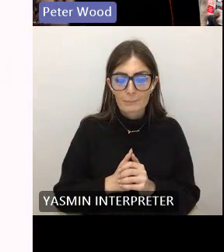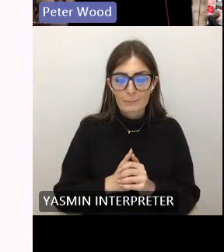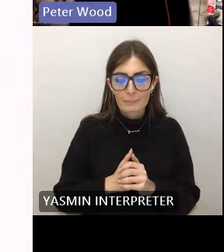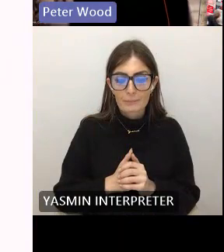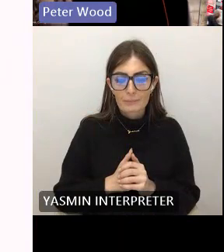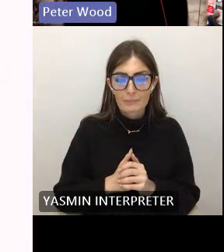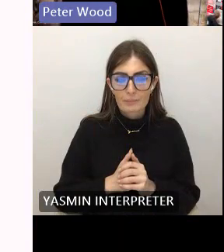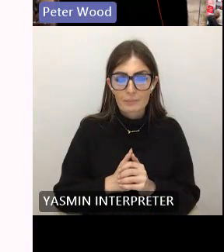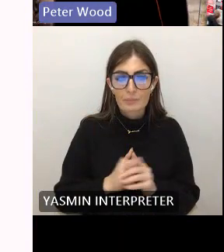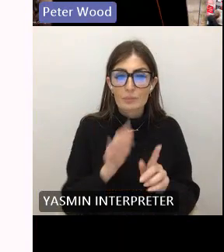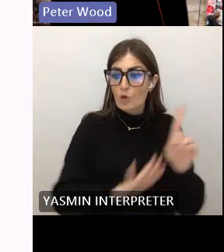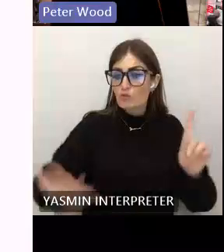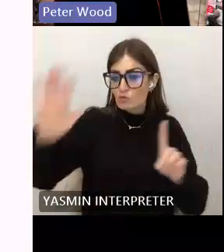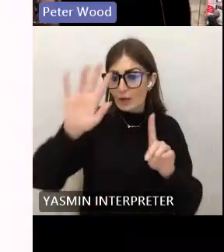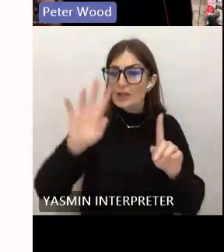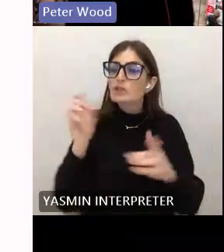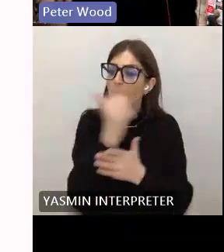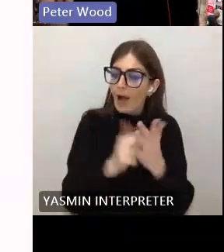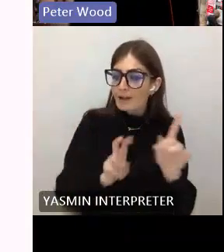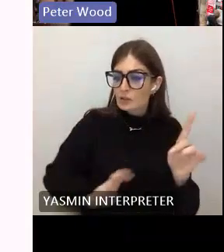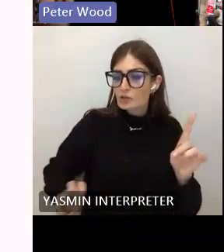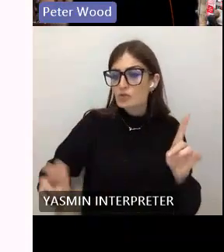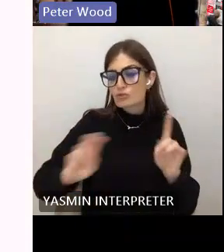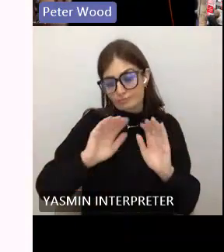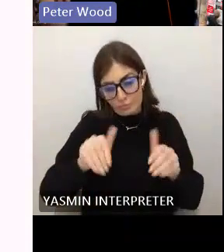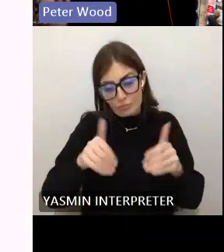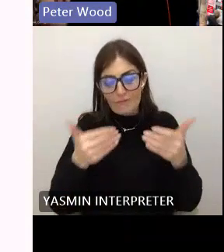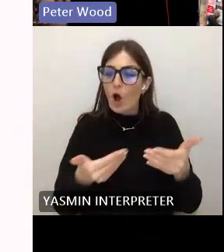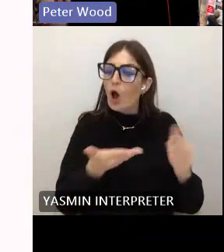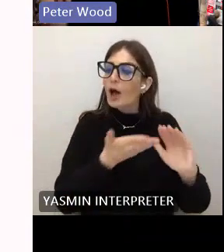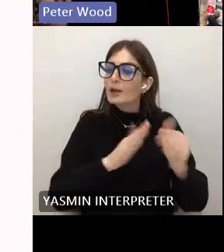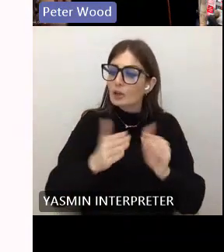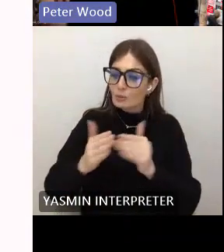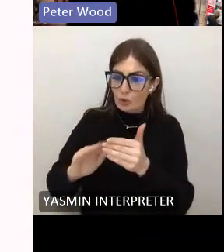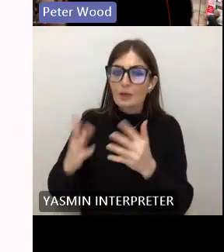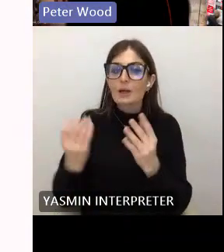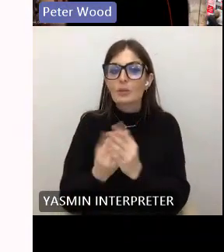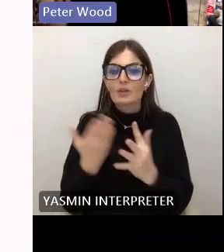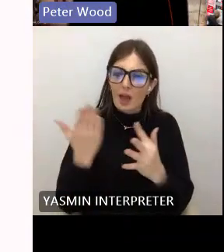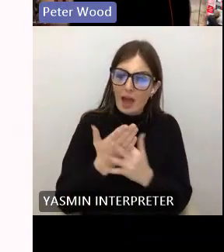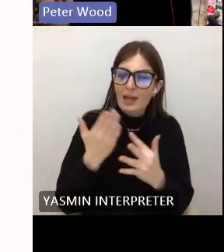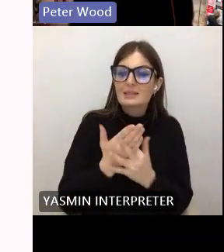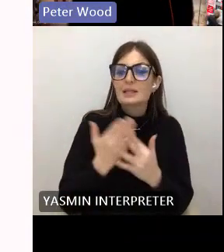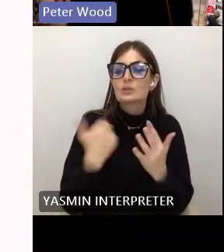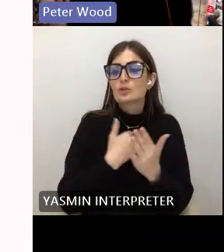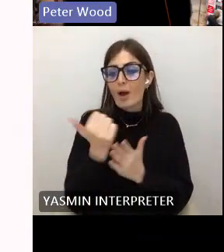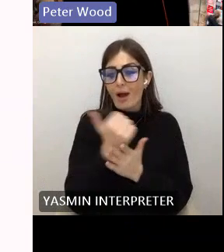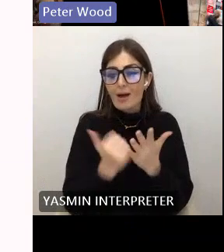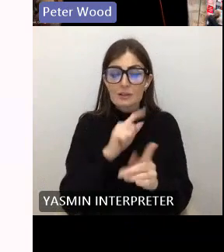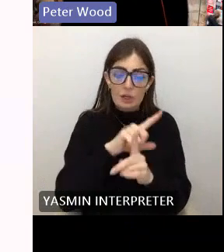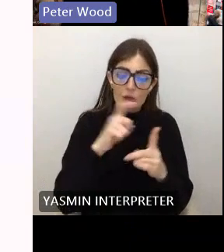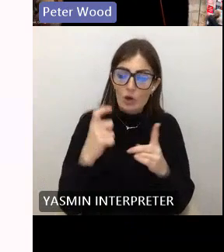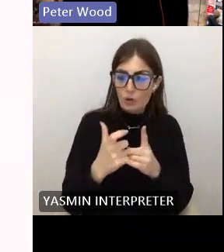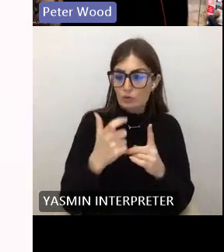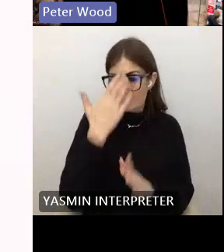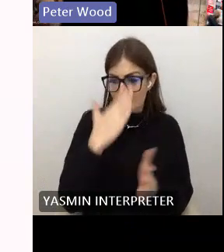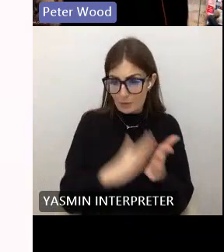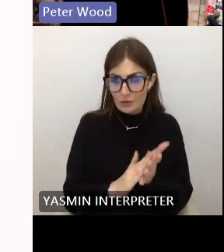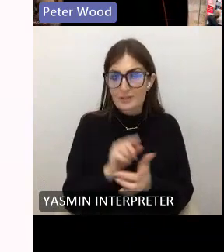Regional arts touring continues to provide New South Wales communities with equitable access to arts and cultural experiences. This